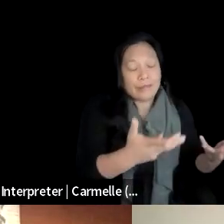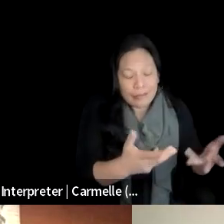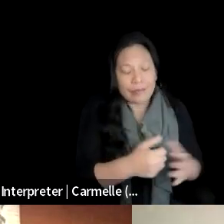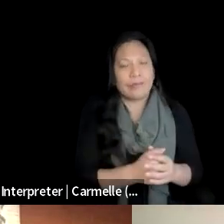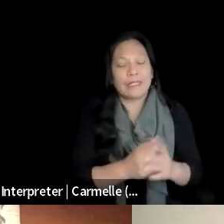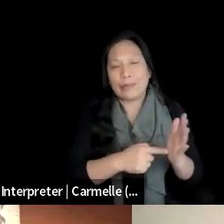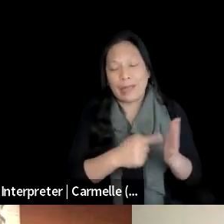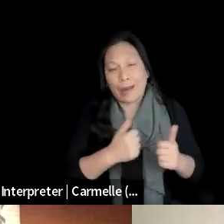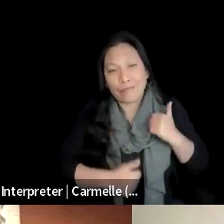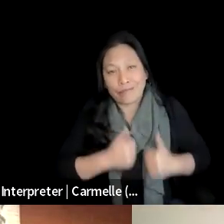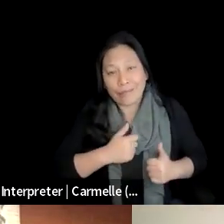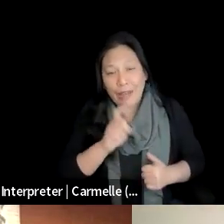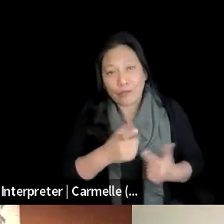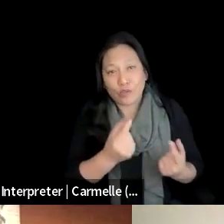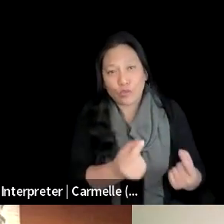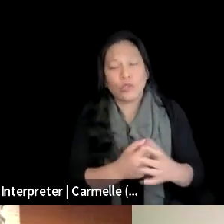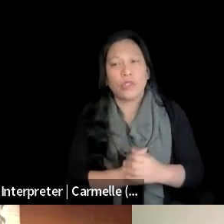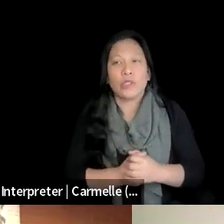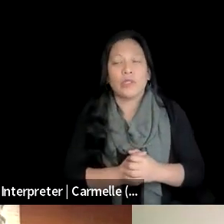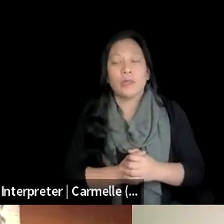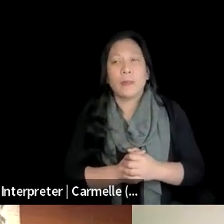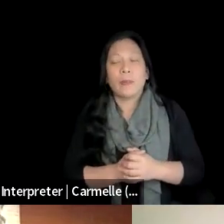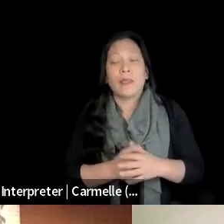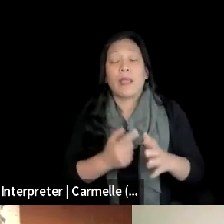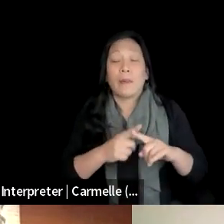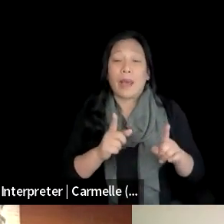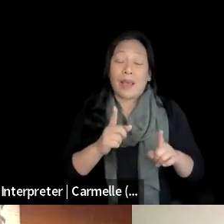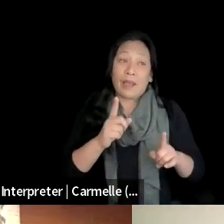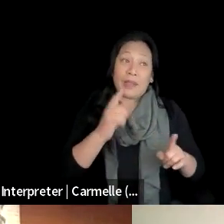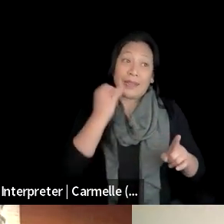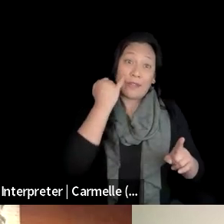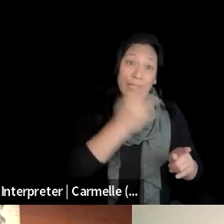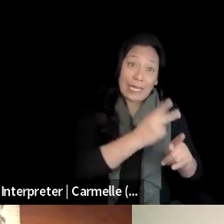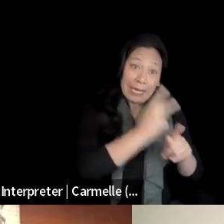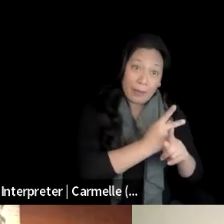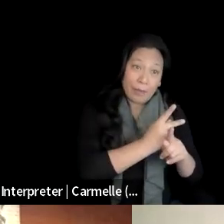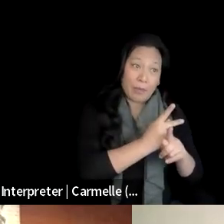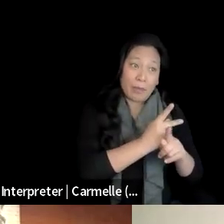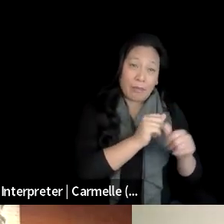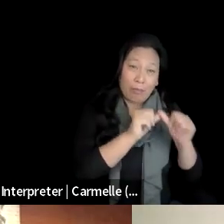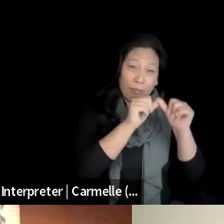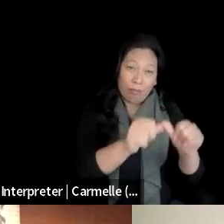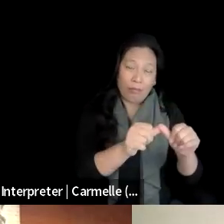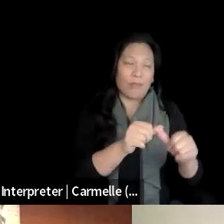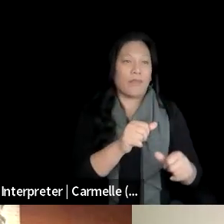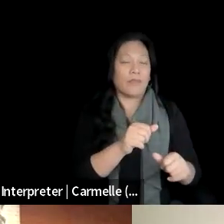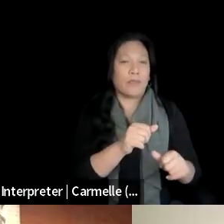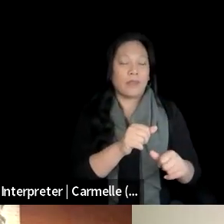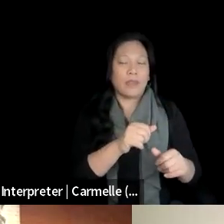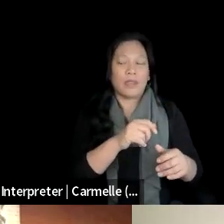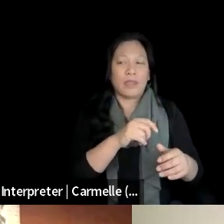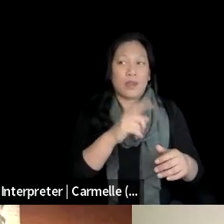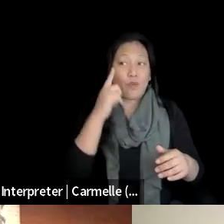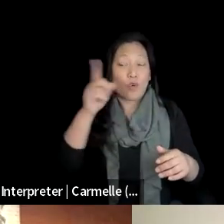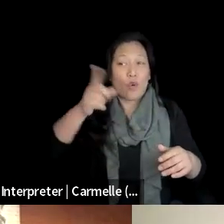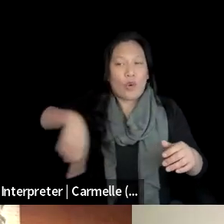you know, that the cost of keeping this individual in the ensemble for the sake of the story, for the sake of the